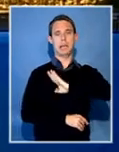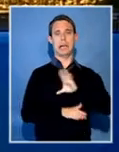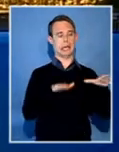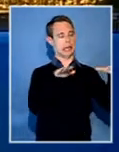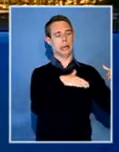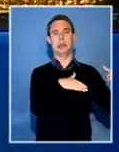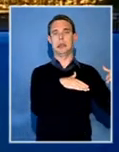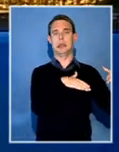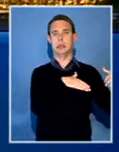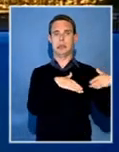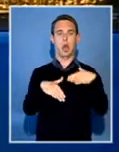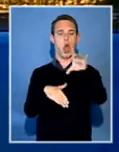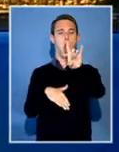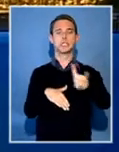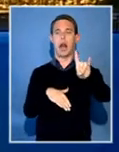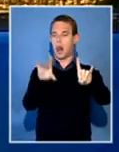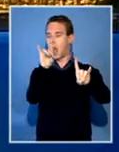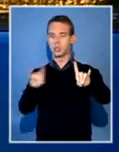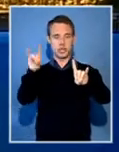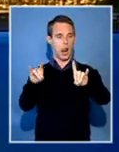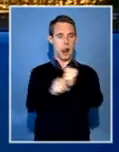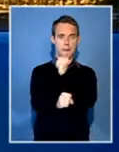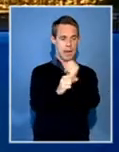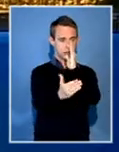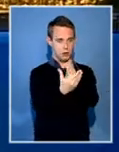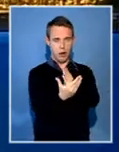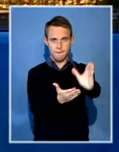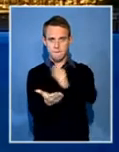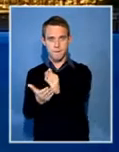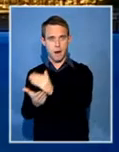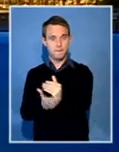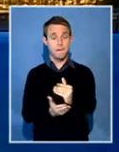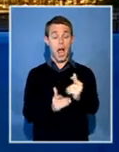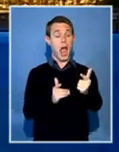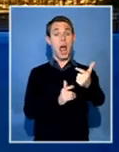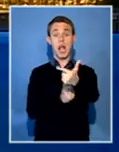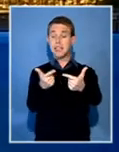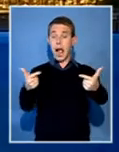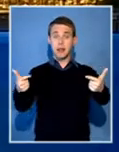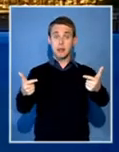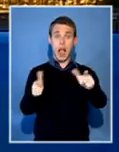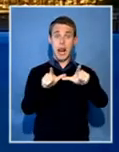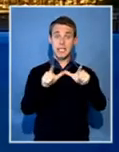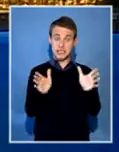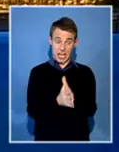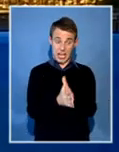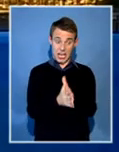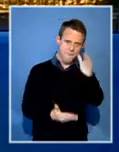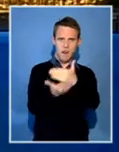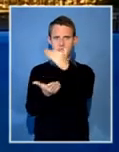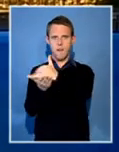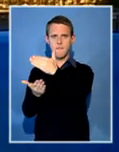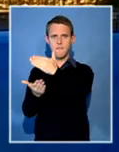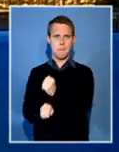them in there to raid the hostels and get all the illegal weapons and dangerous weapons. Set up roadblocks and get all these